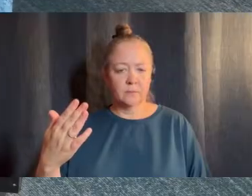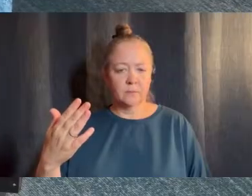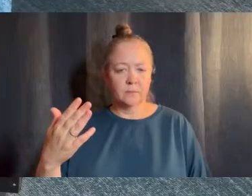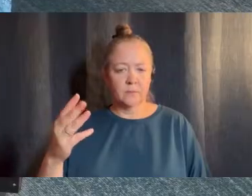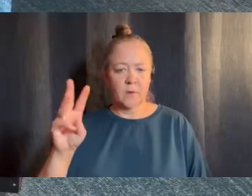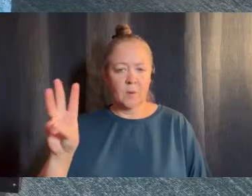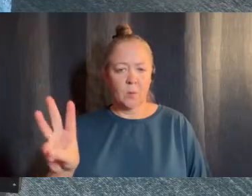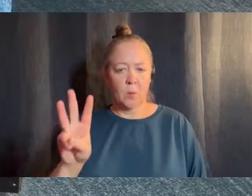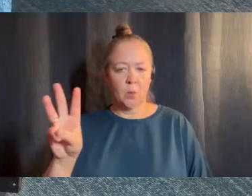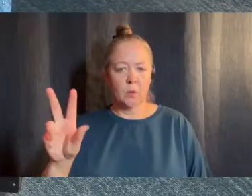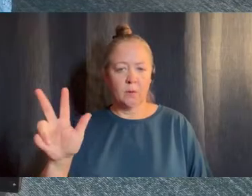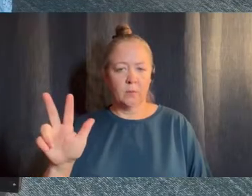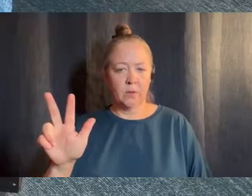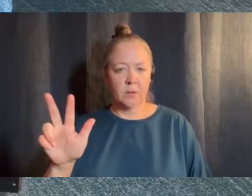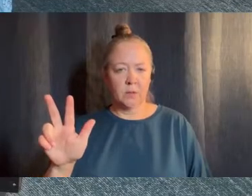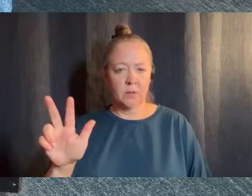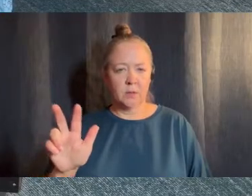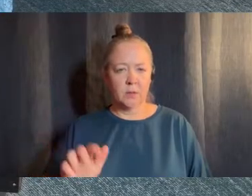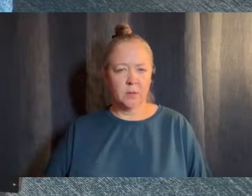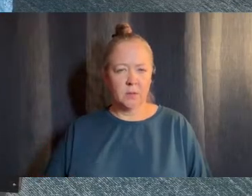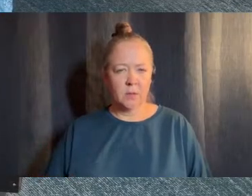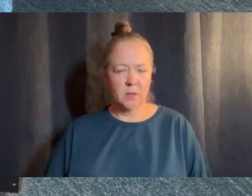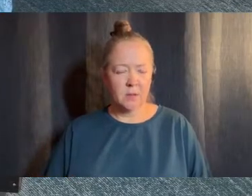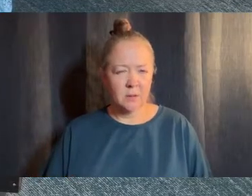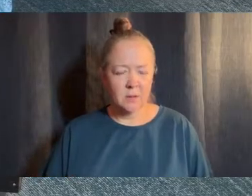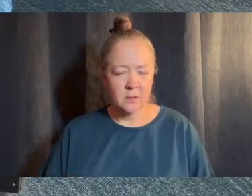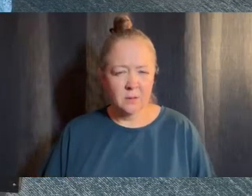No. No.